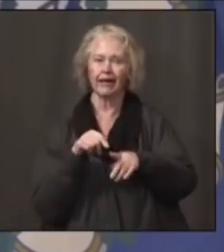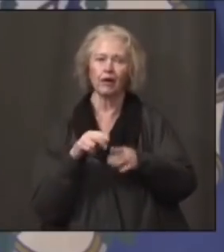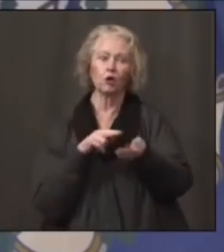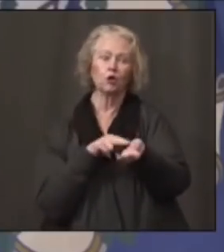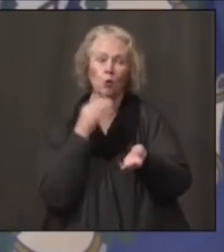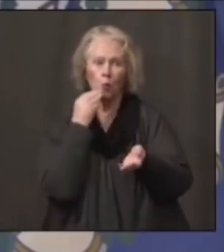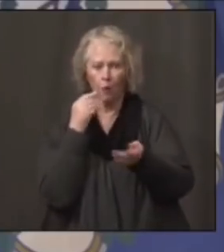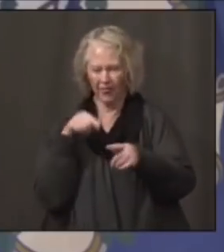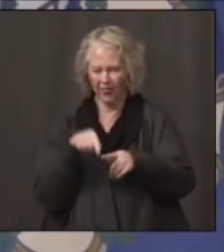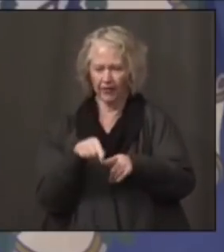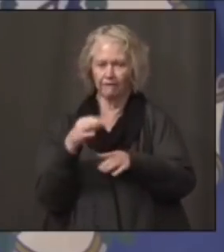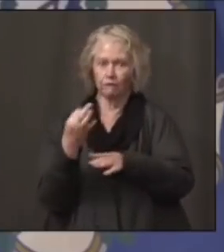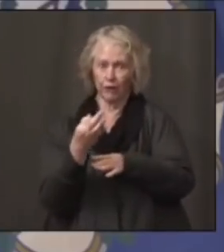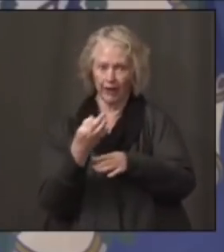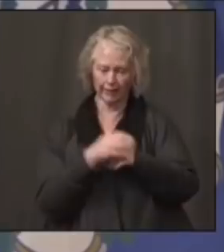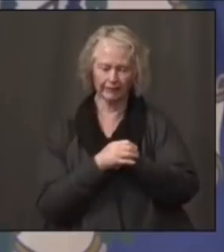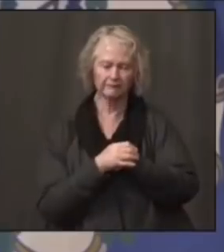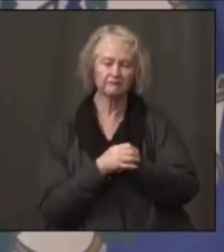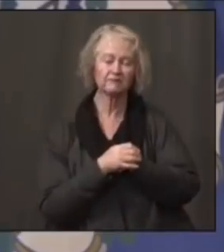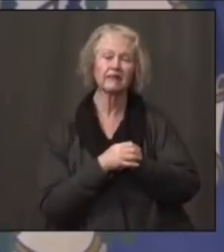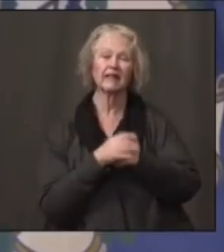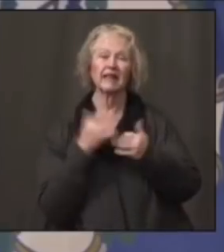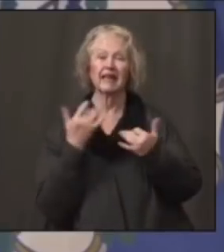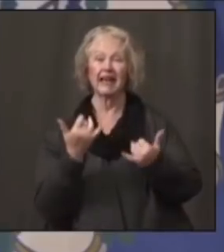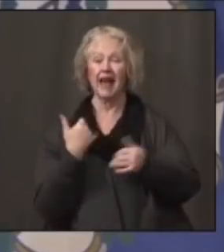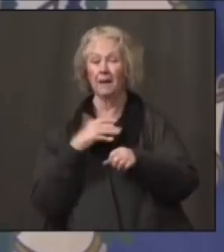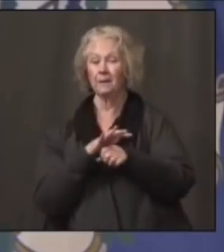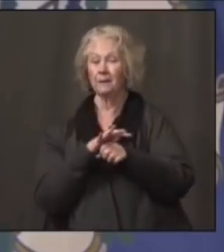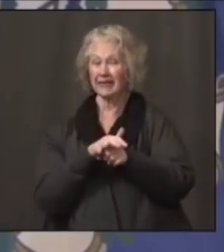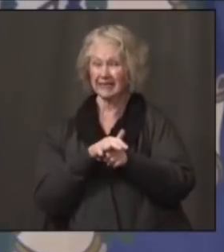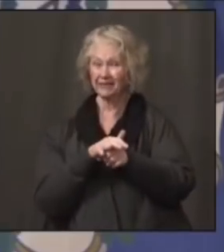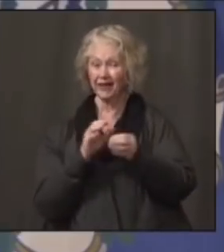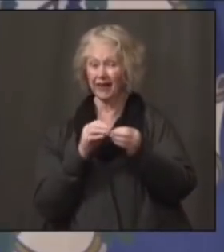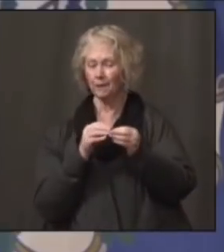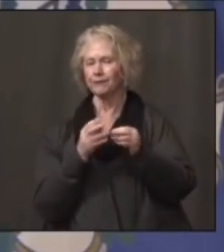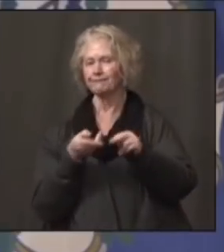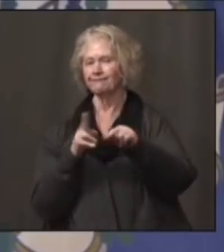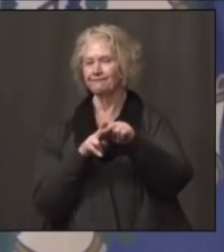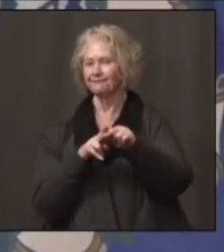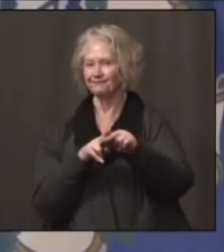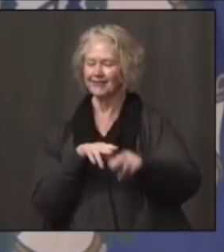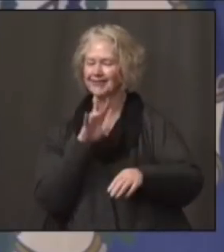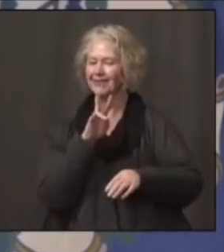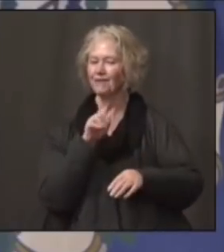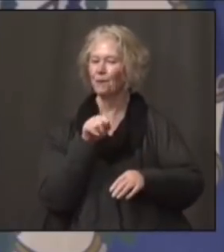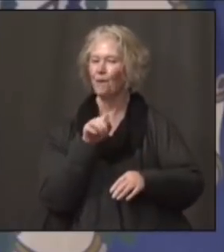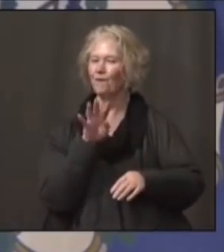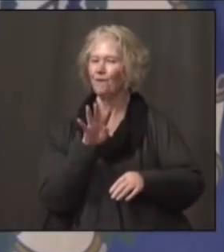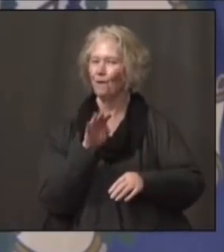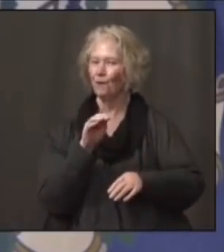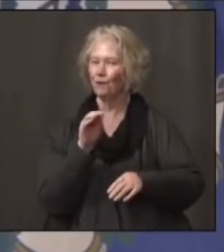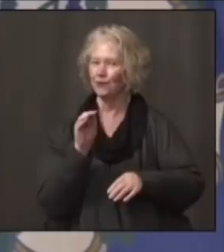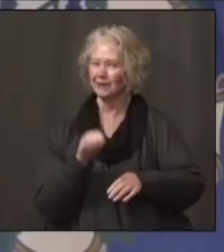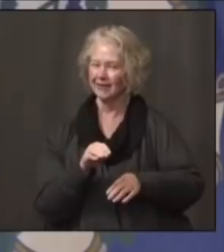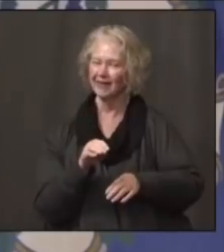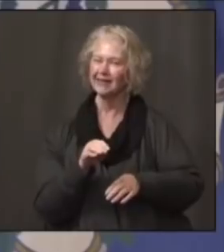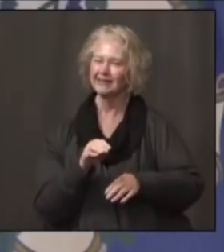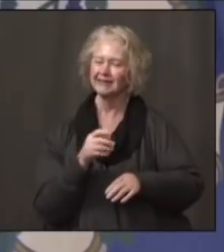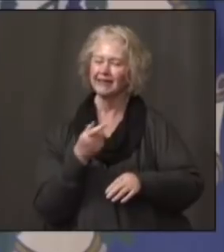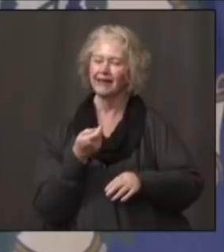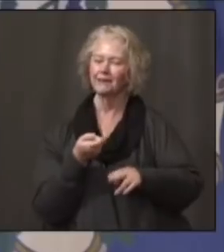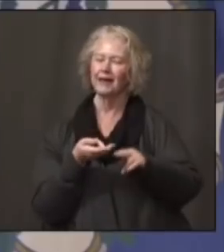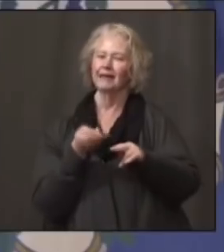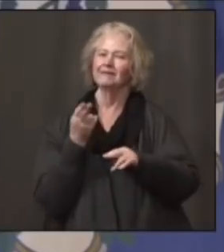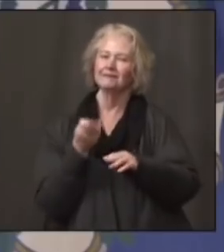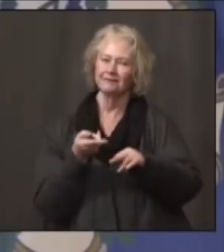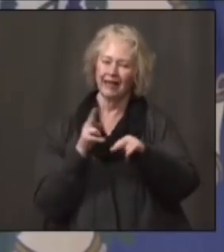tell you just briefly, the positivity rate ticked up again. It's 7.4%. It's a little more than the 7-day